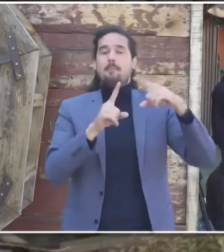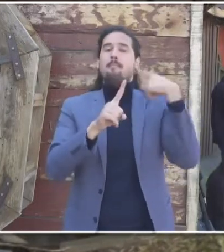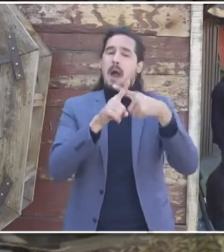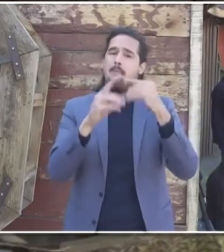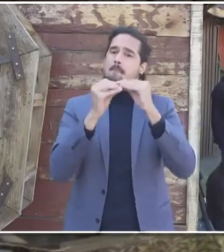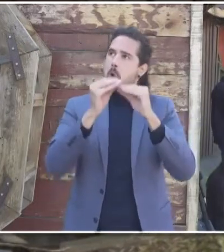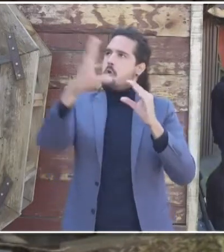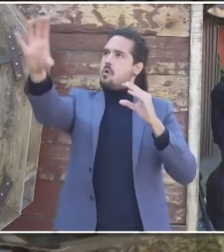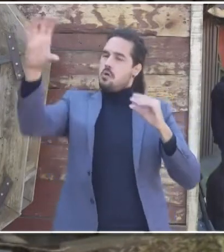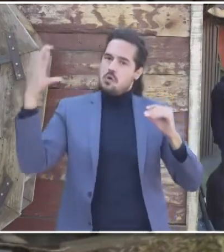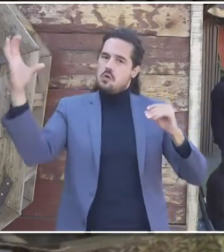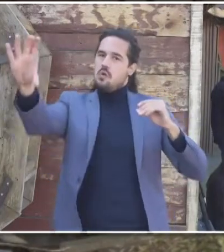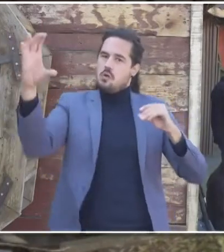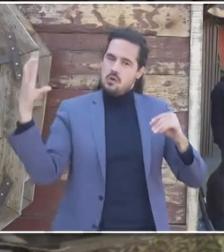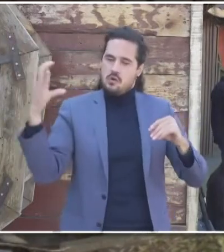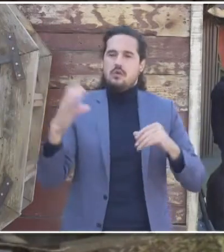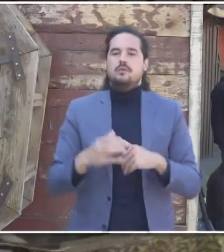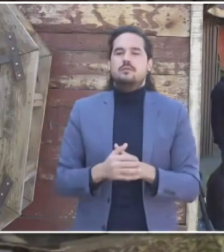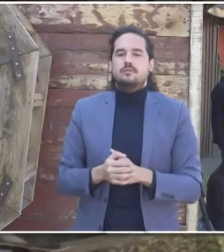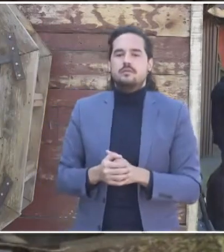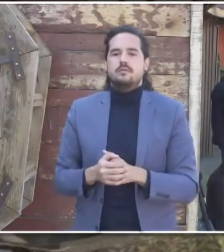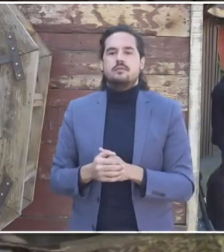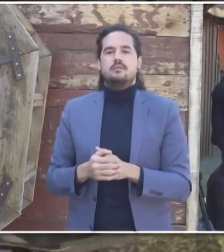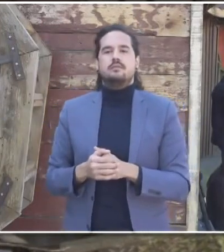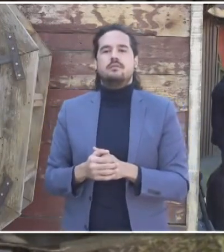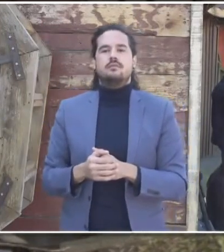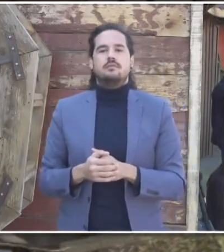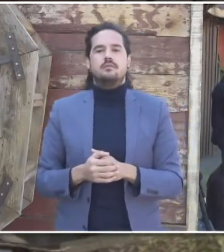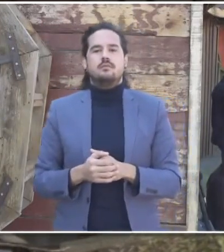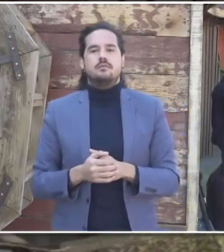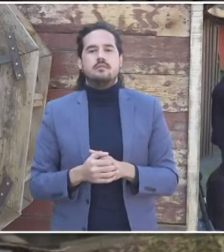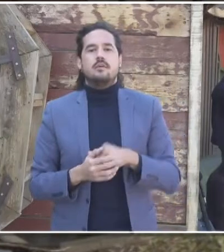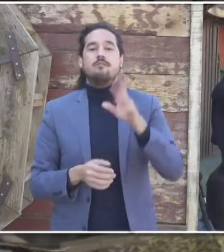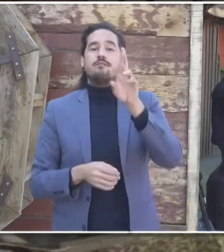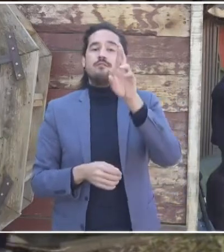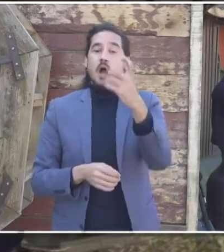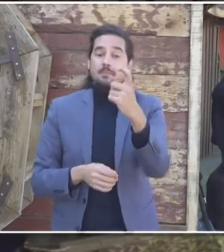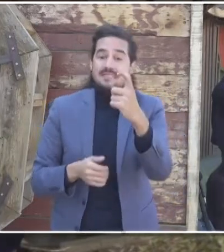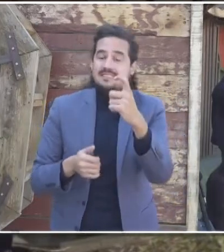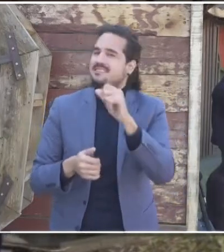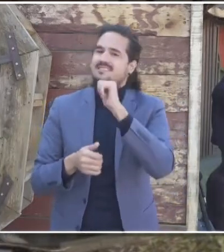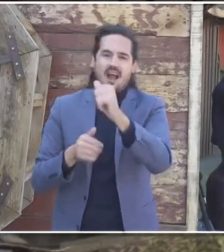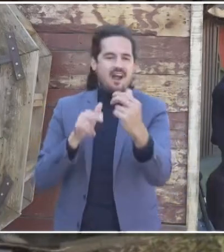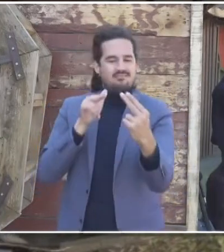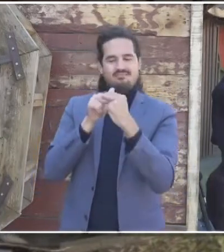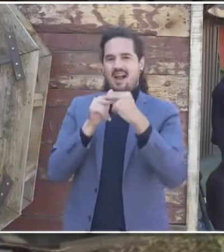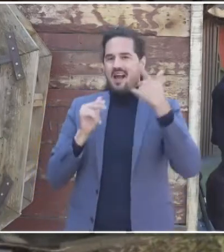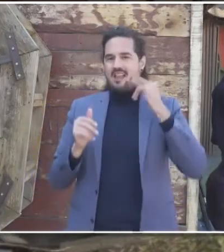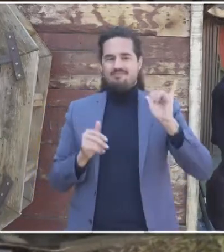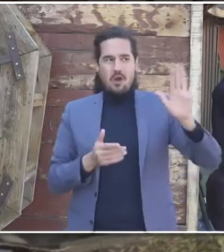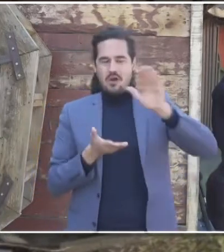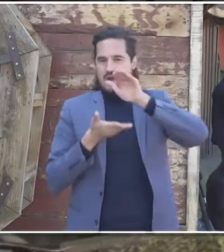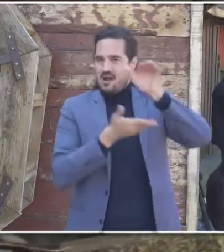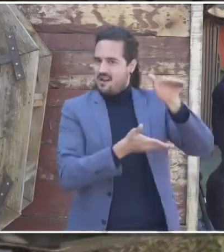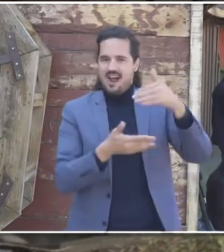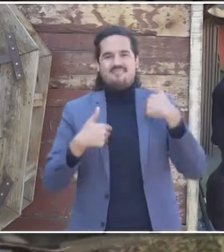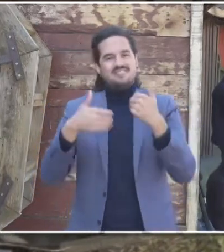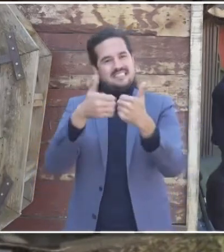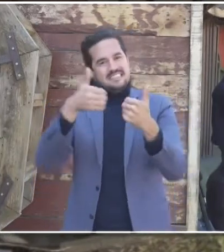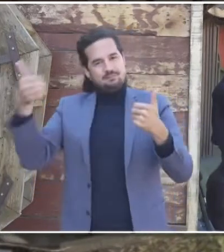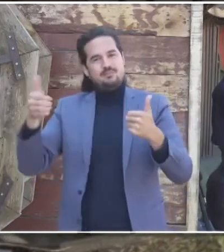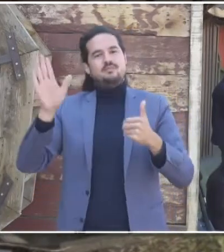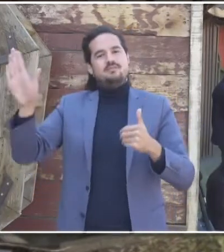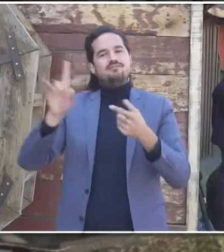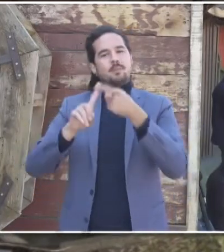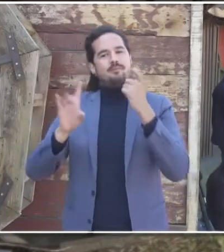relates to the OptumServe, it will come from existing allocations. Governor, Jim Jacobs with GV Wire. I wanted to talk to you about the planning